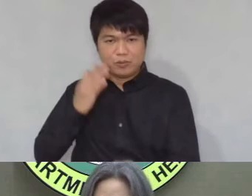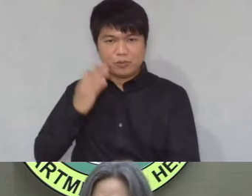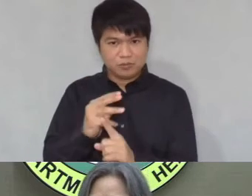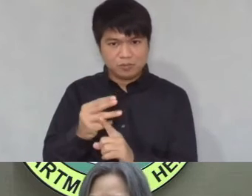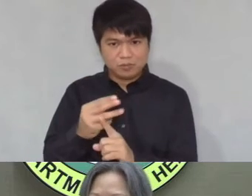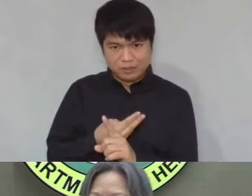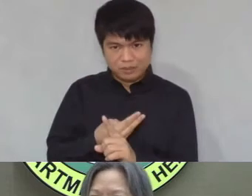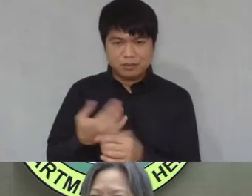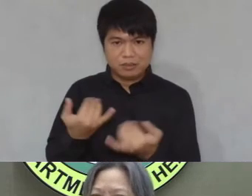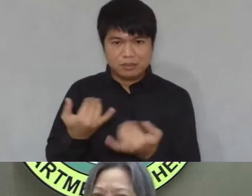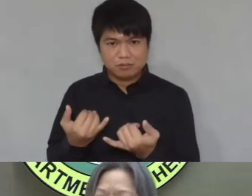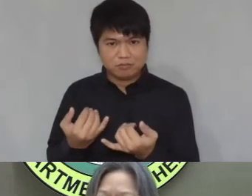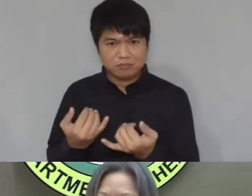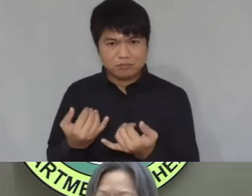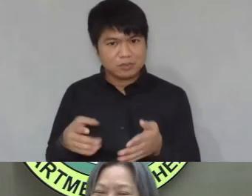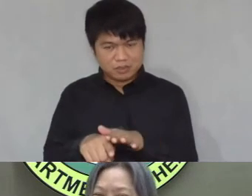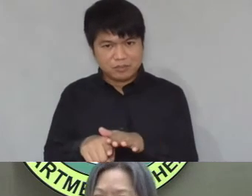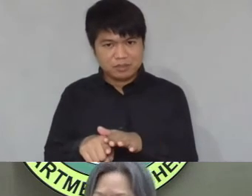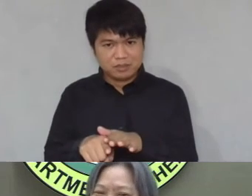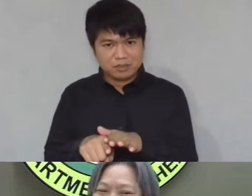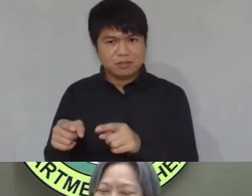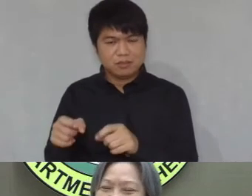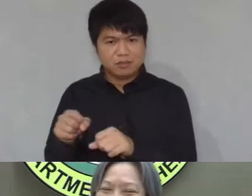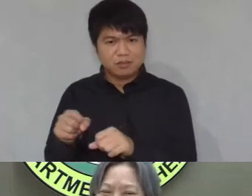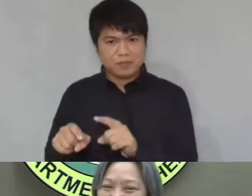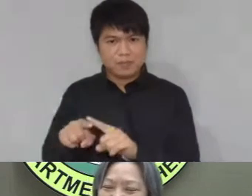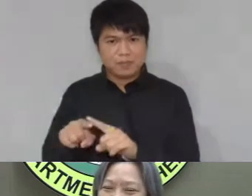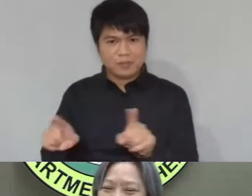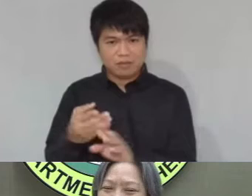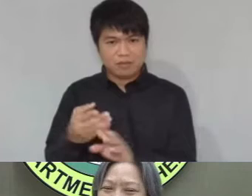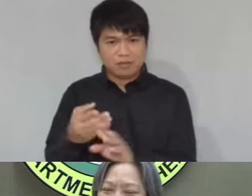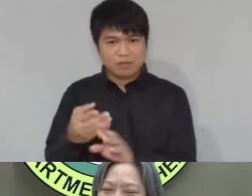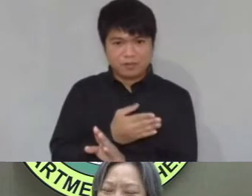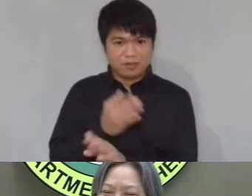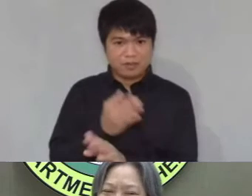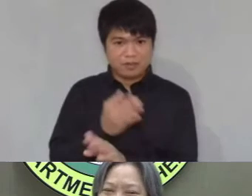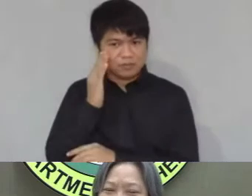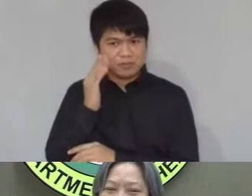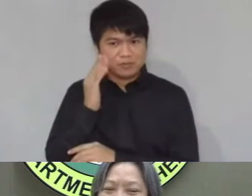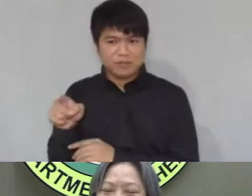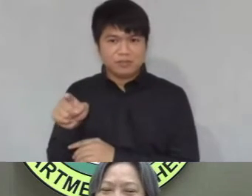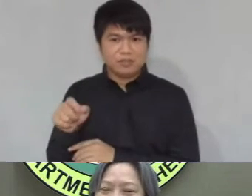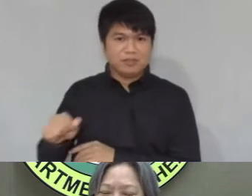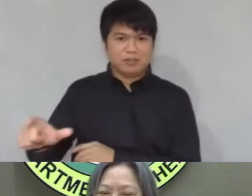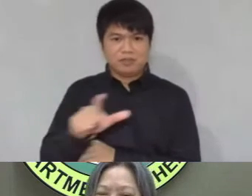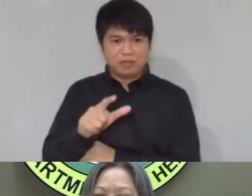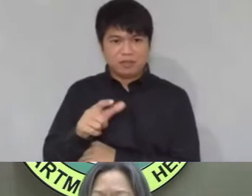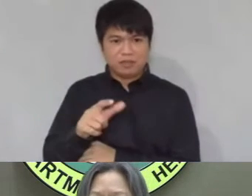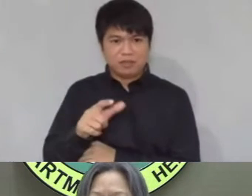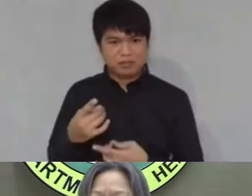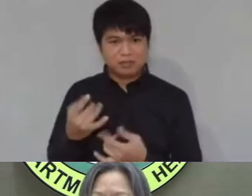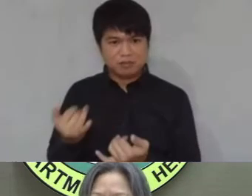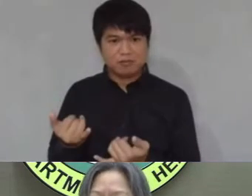since March. So this should be incorporated na talaga. So, but before that, I think everybody has to sit down and